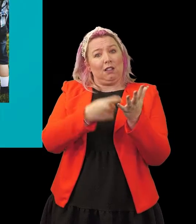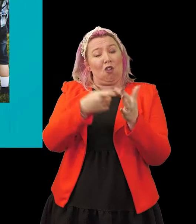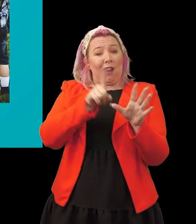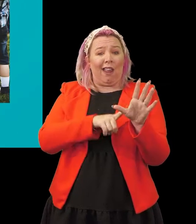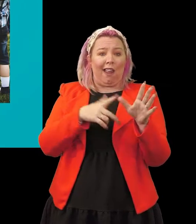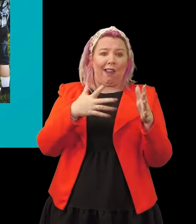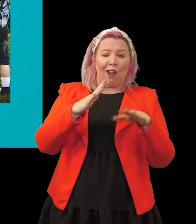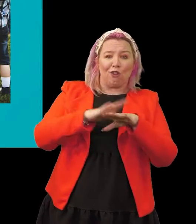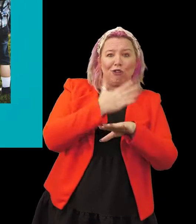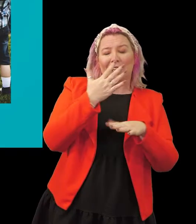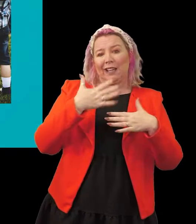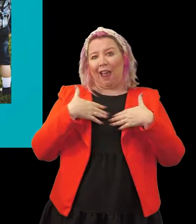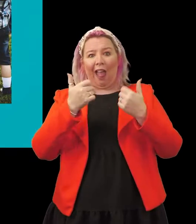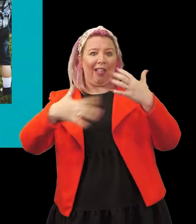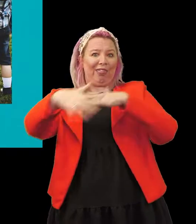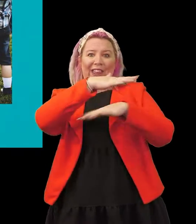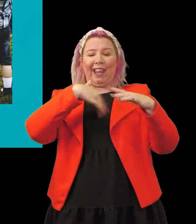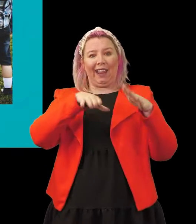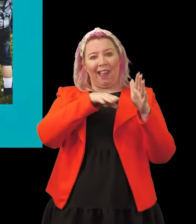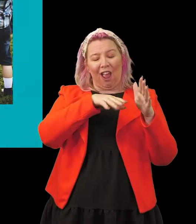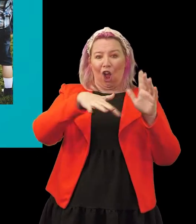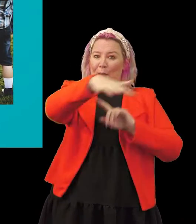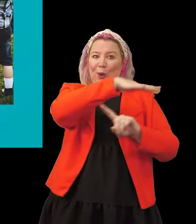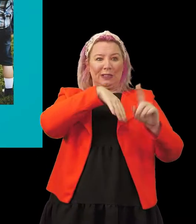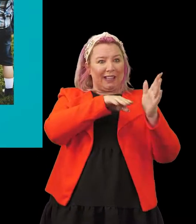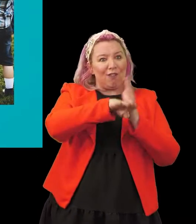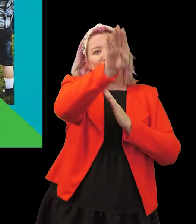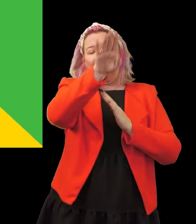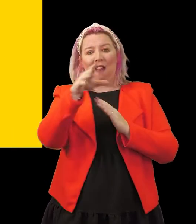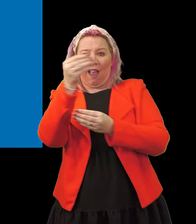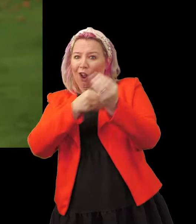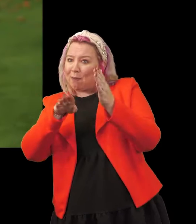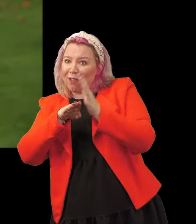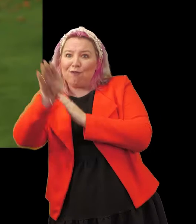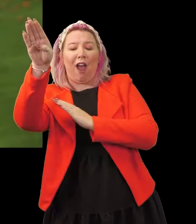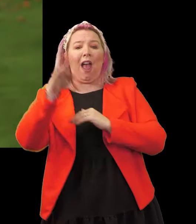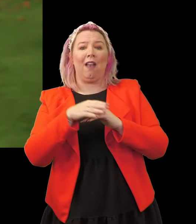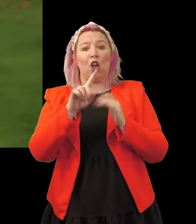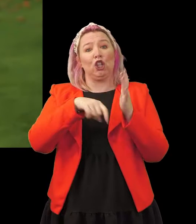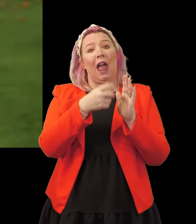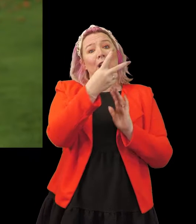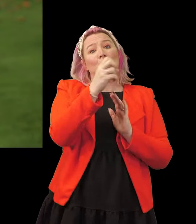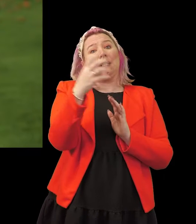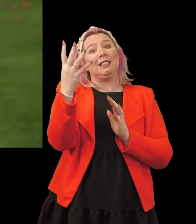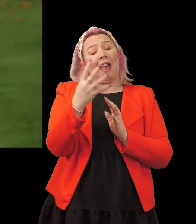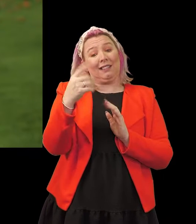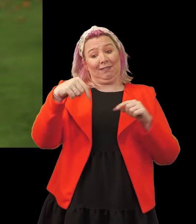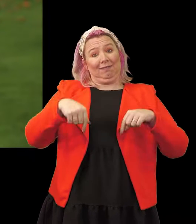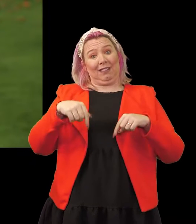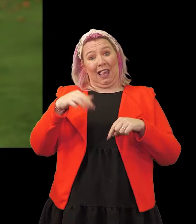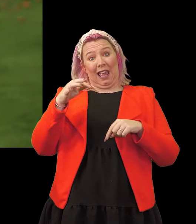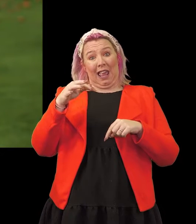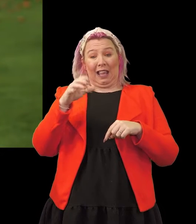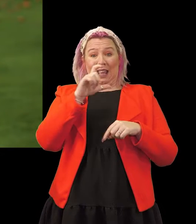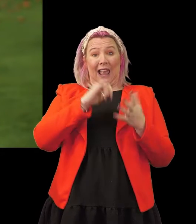greener, healthier place with vibrant communities and a thriving economy. In July 2019, Surrey County Council